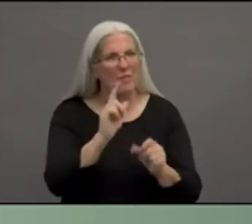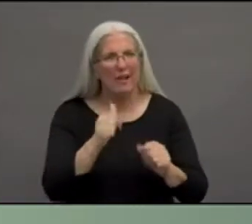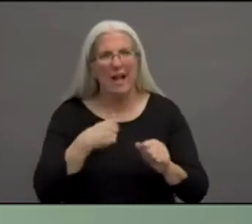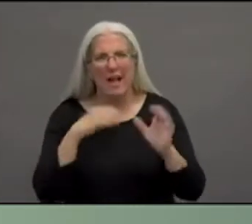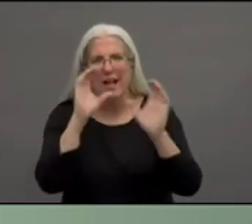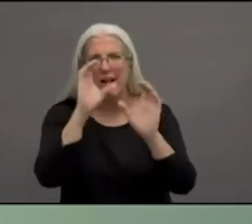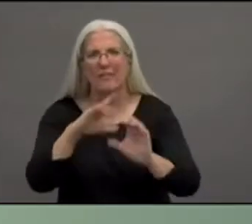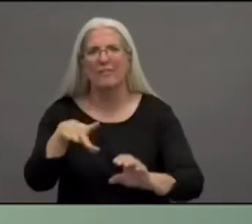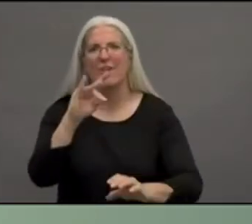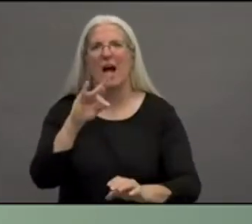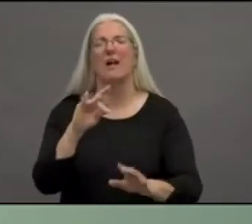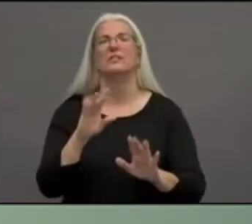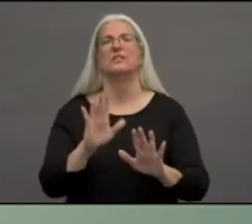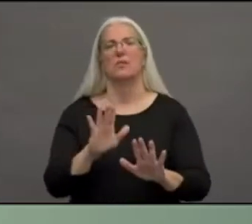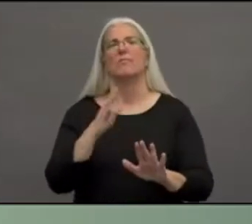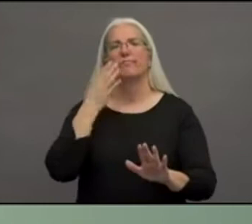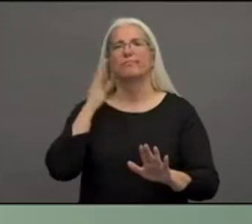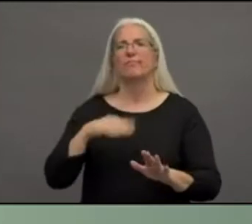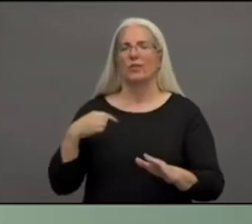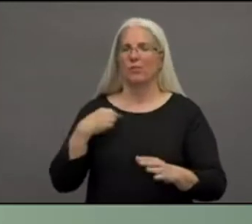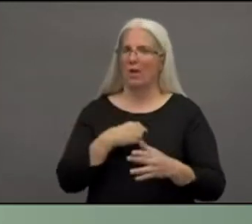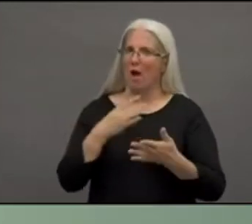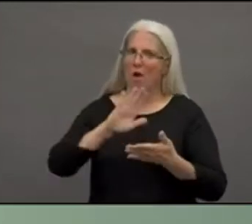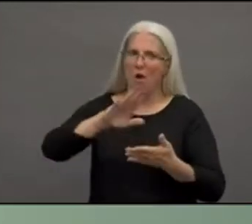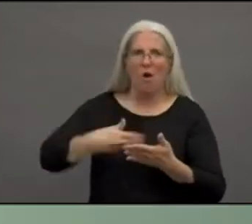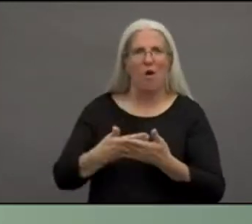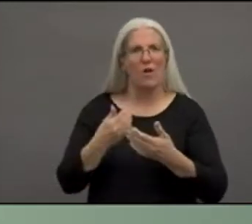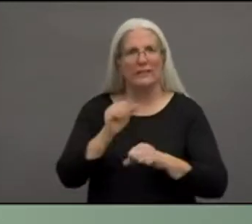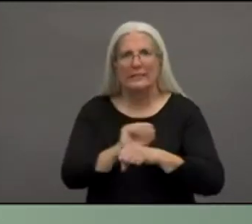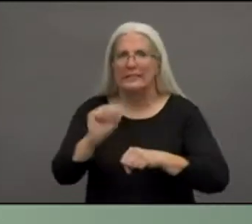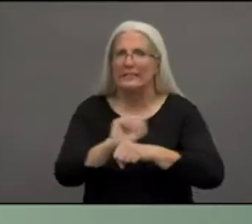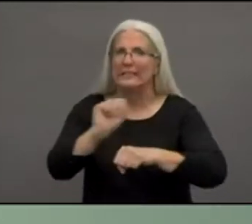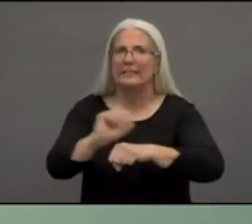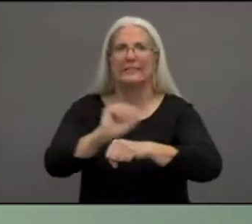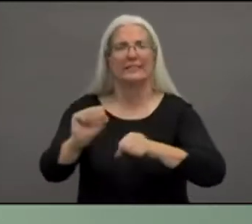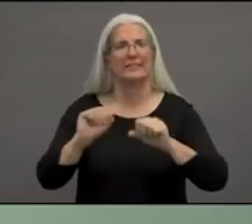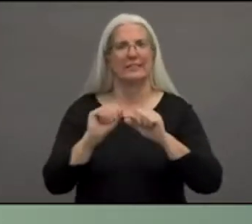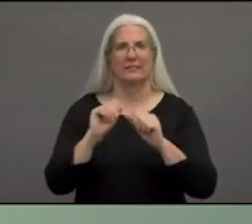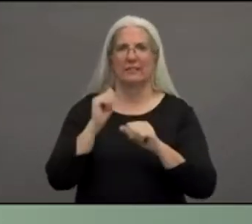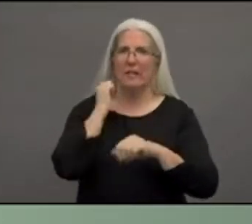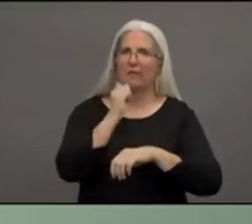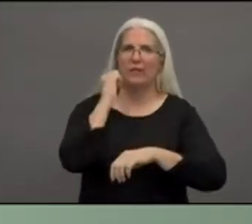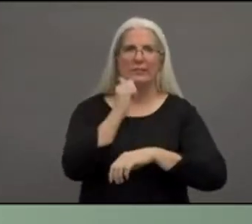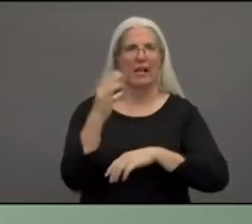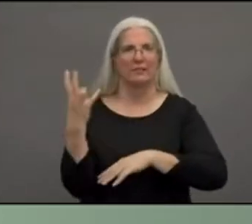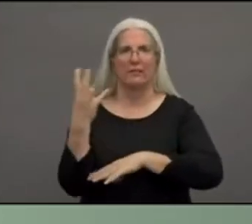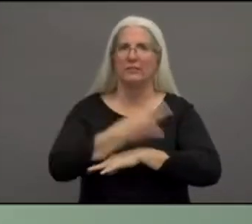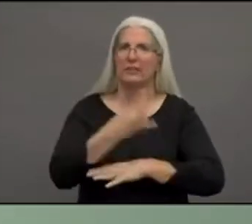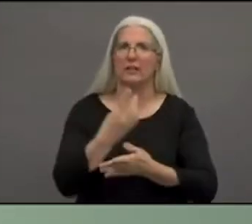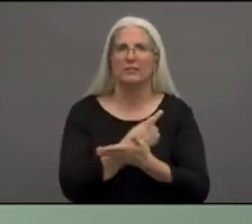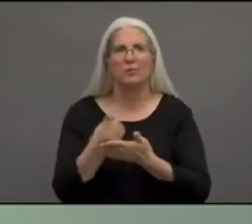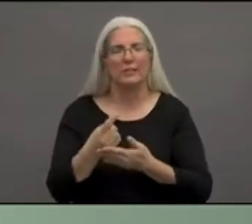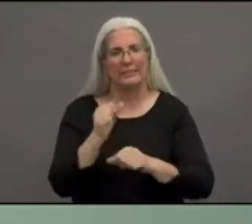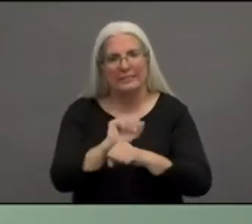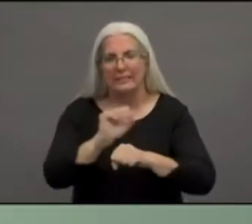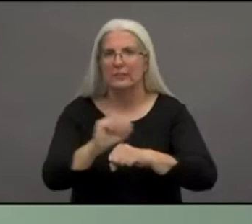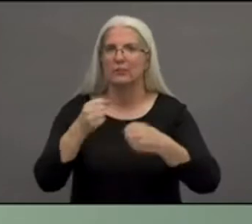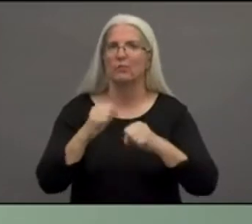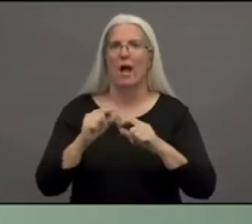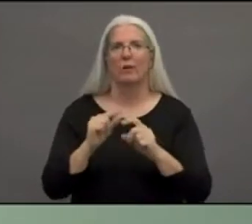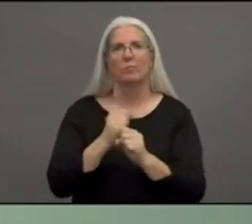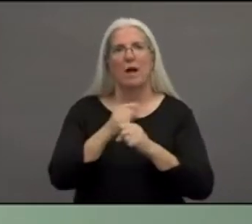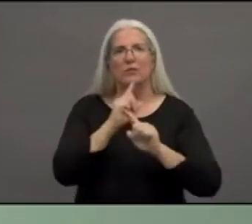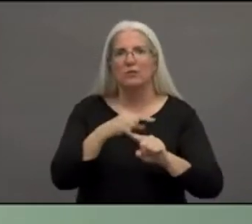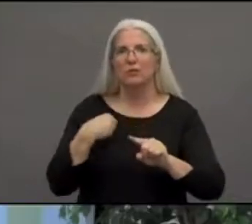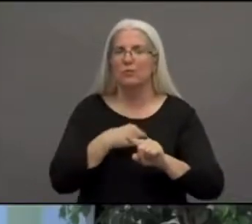staff at the Public Information Team is working 7 days a week to serve you. So let's jump into these